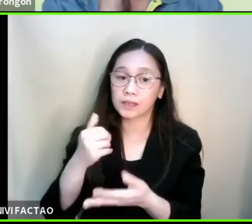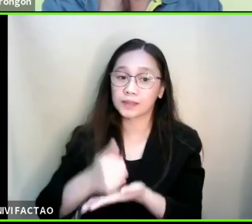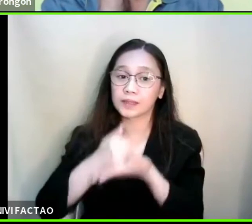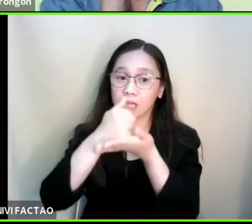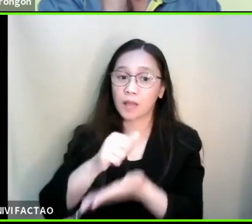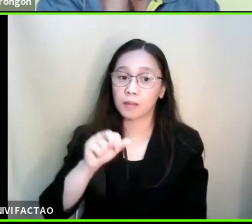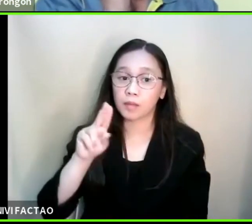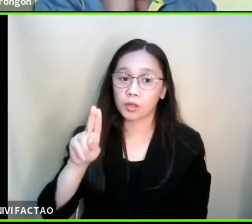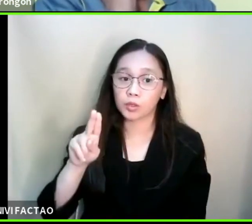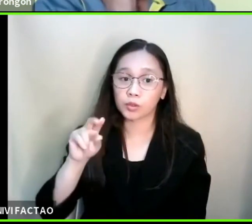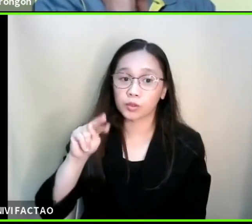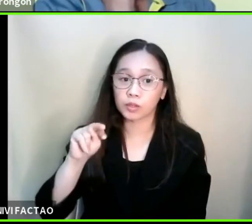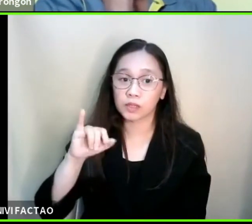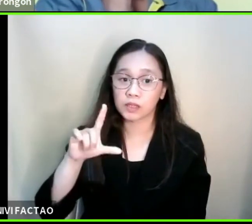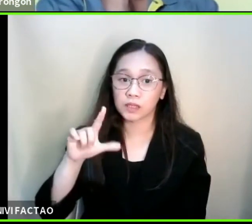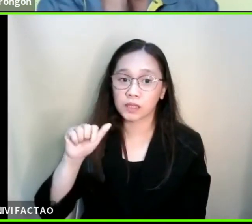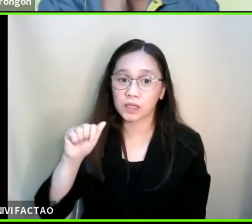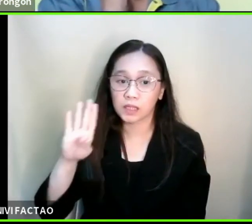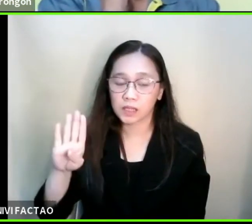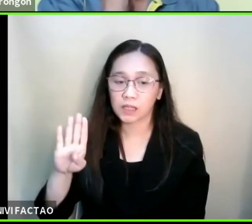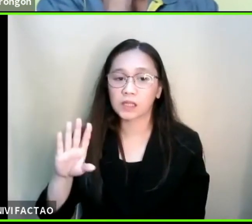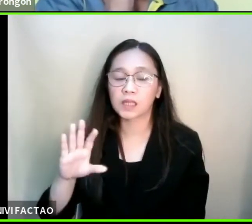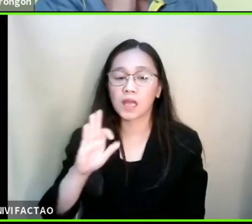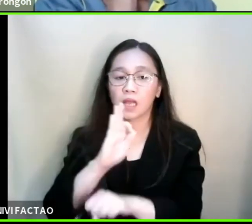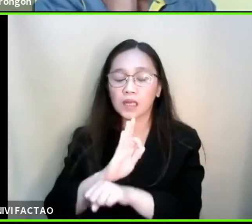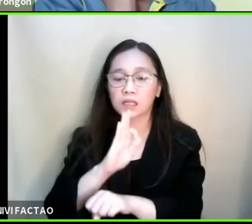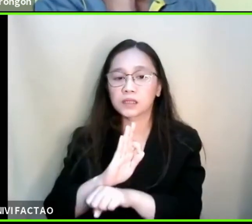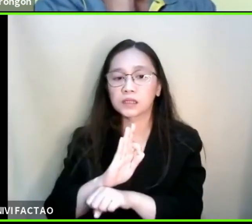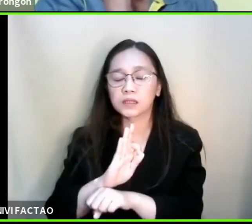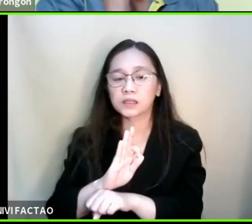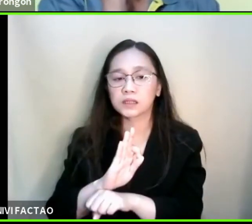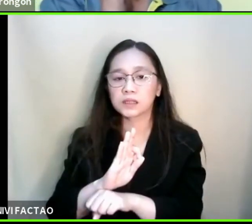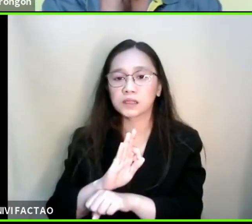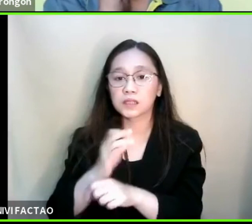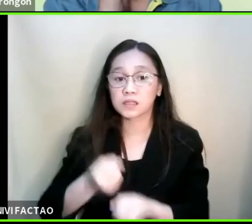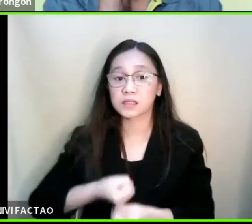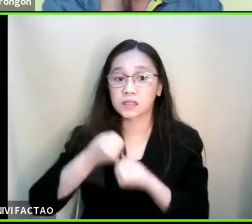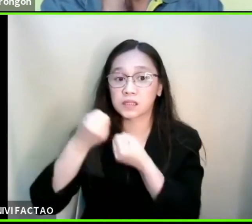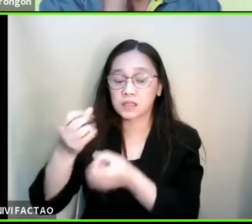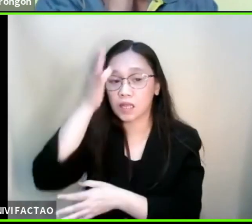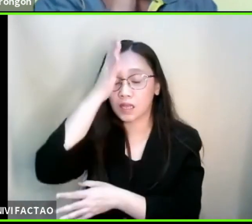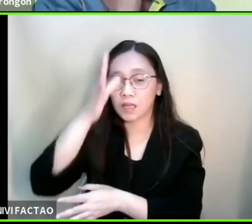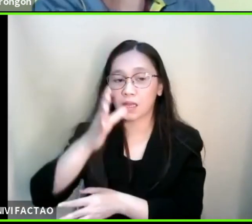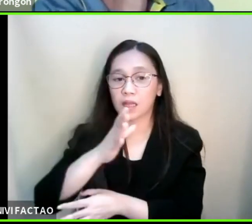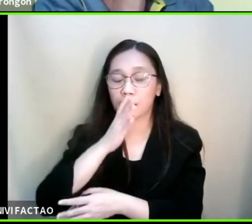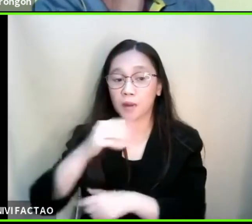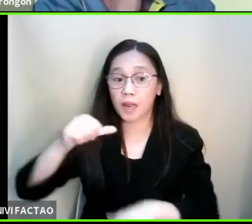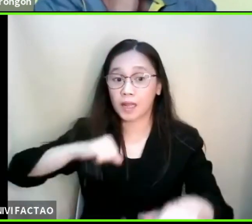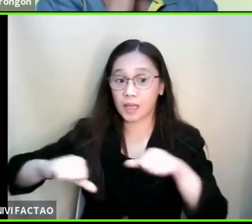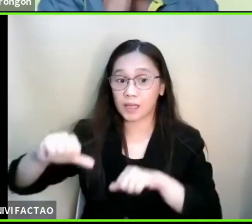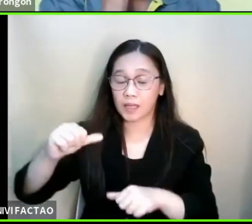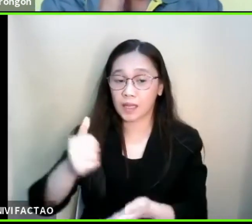Foundation. So the suggestion for parents is to be proactive, try to seek help from